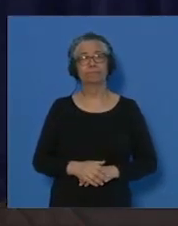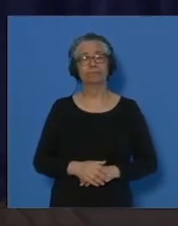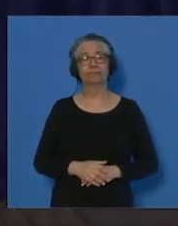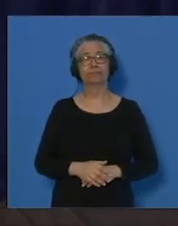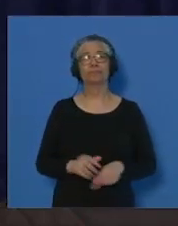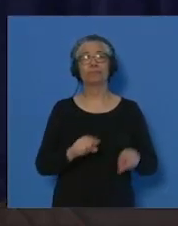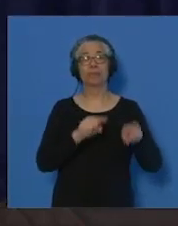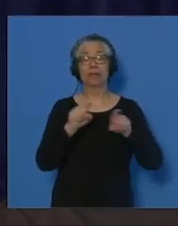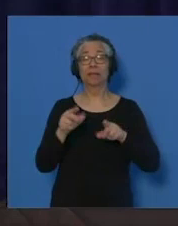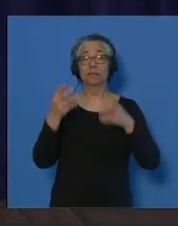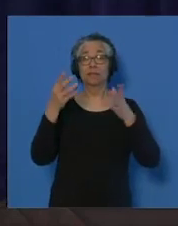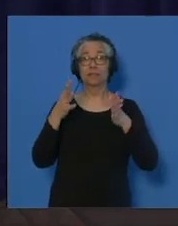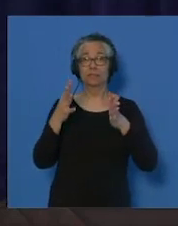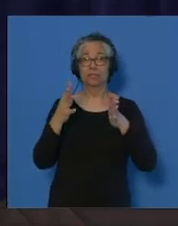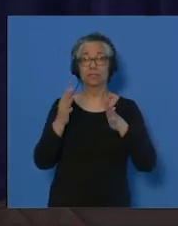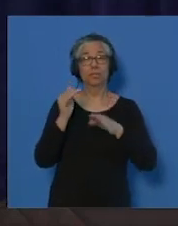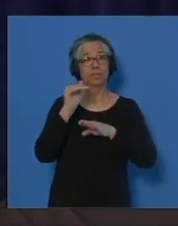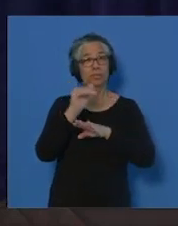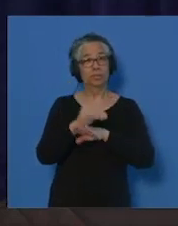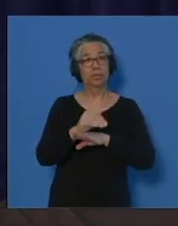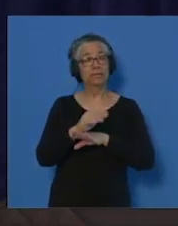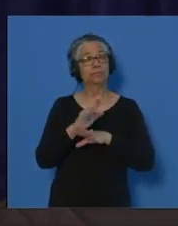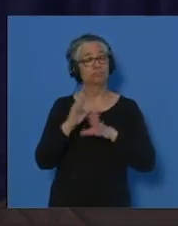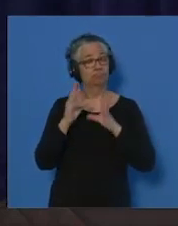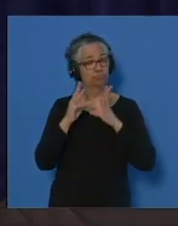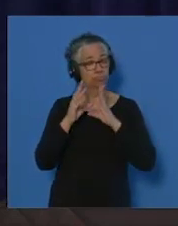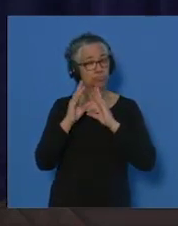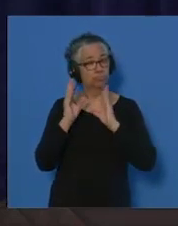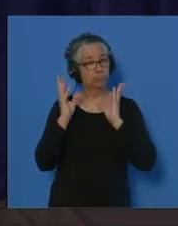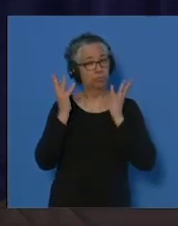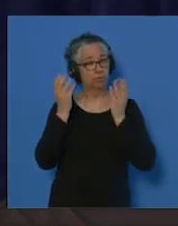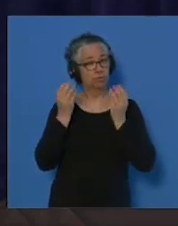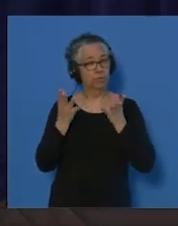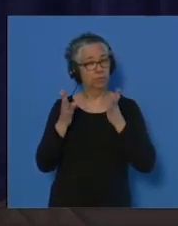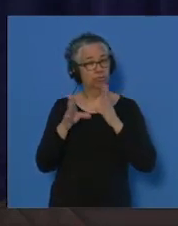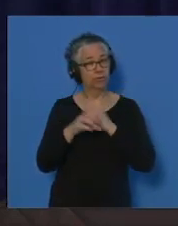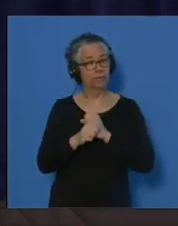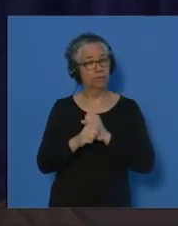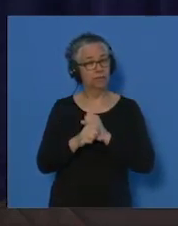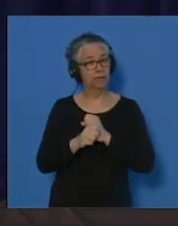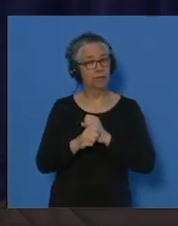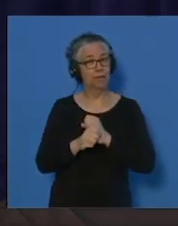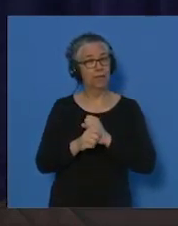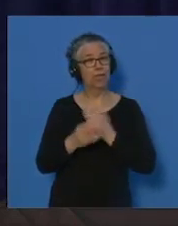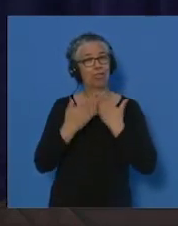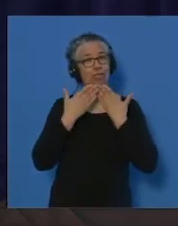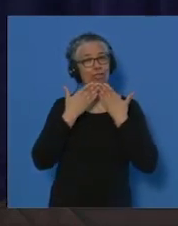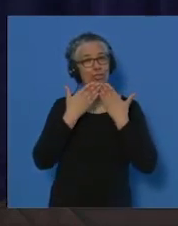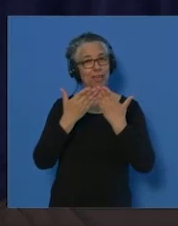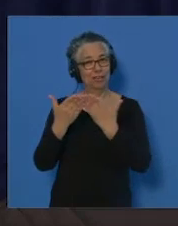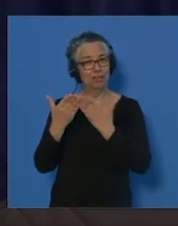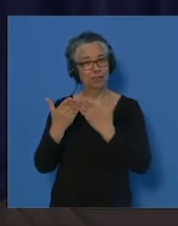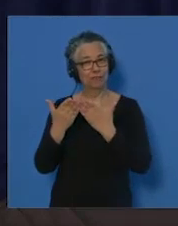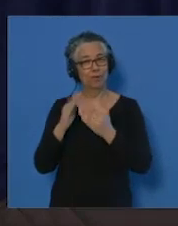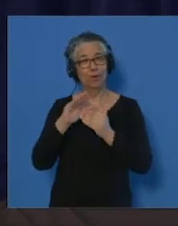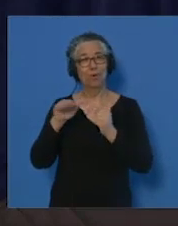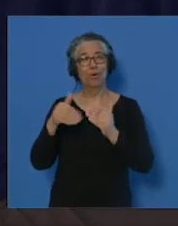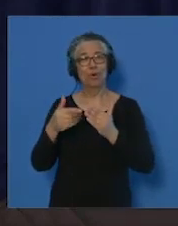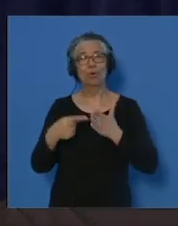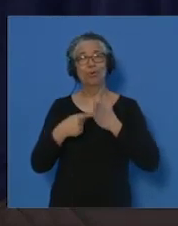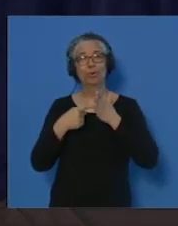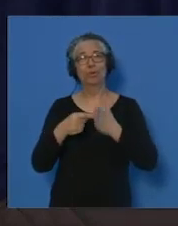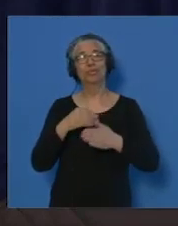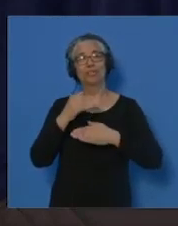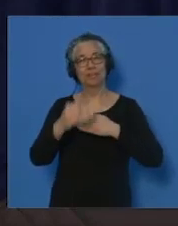As we conclude tonight's briefing, and before I open to questions, I extend my thanks to everyone who continues to show